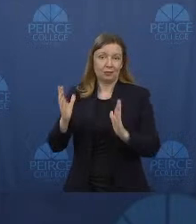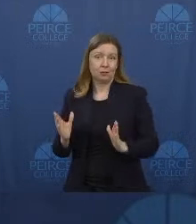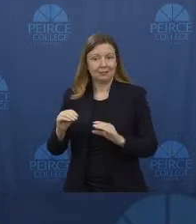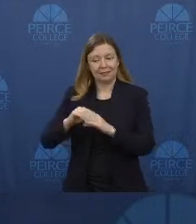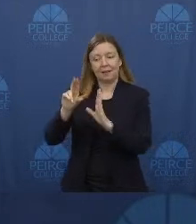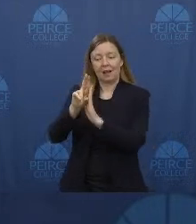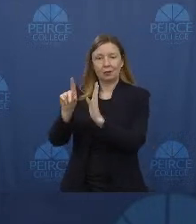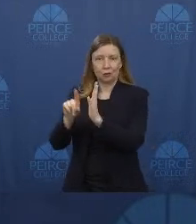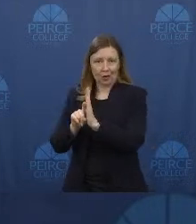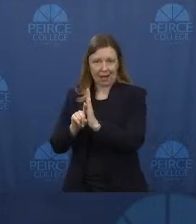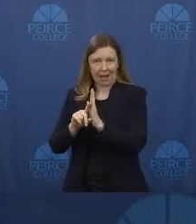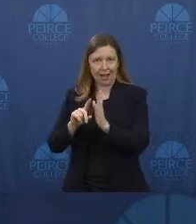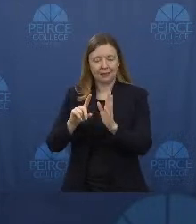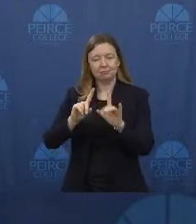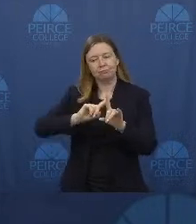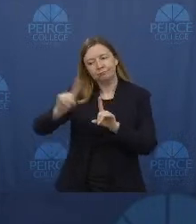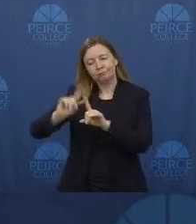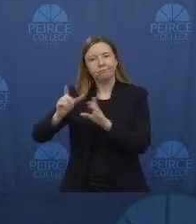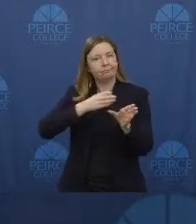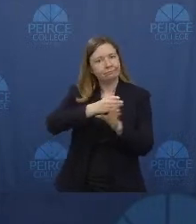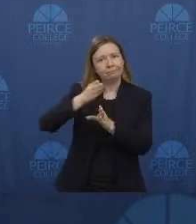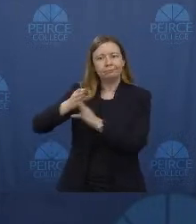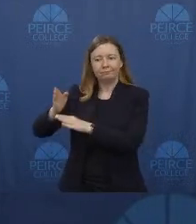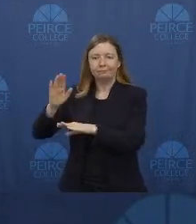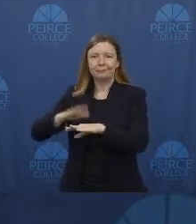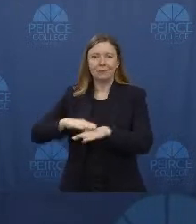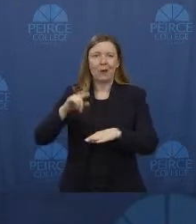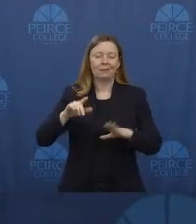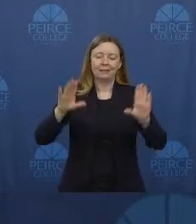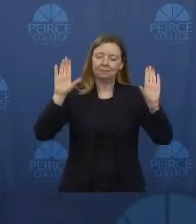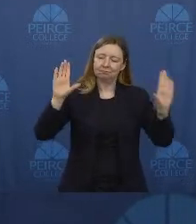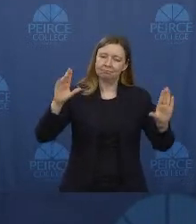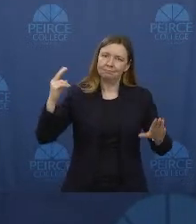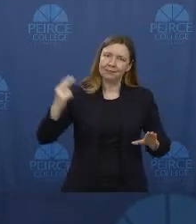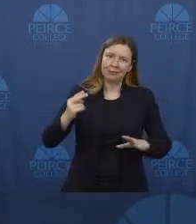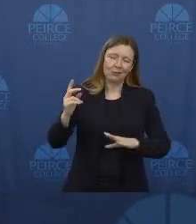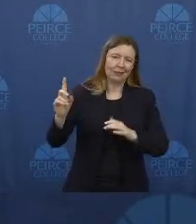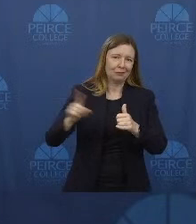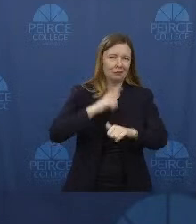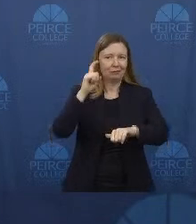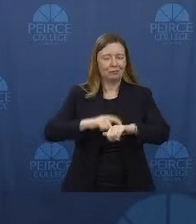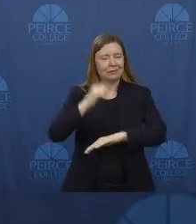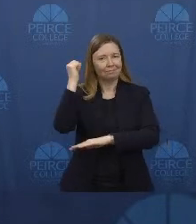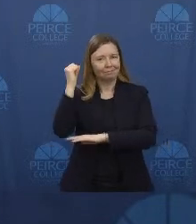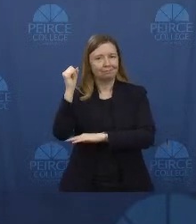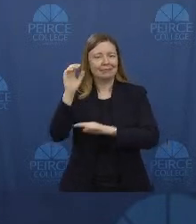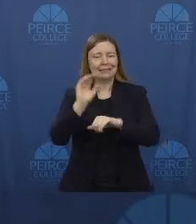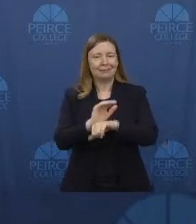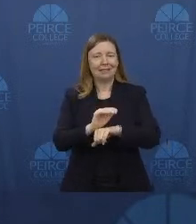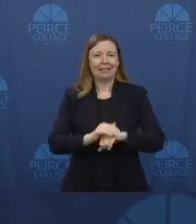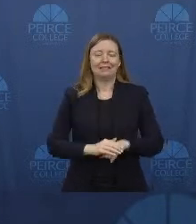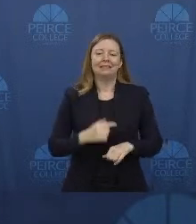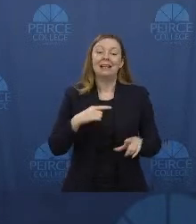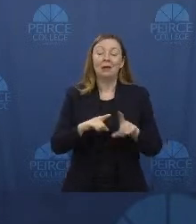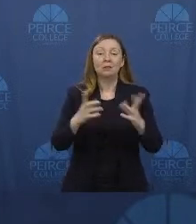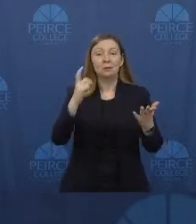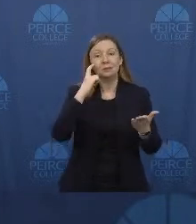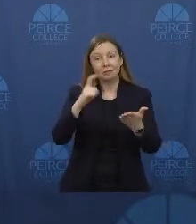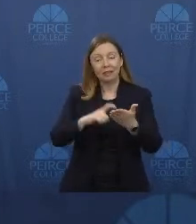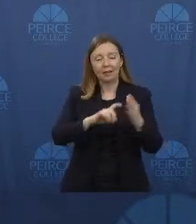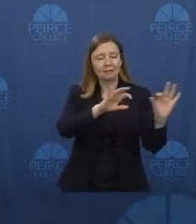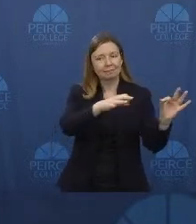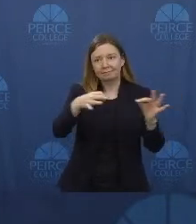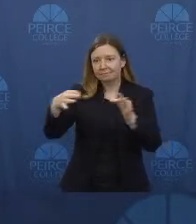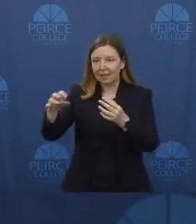in our undergraduate programs on this historic evening. I would like to also recognize the family